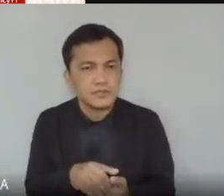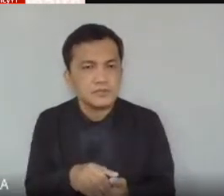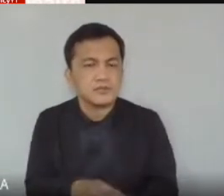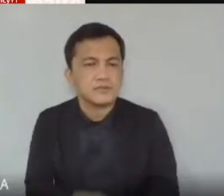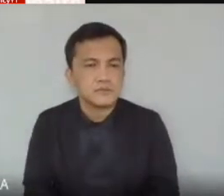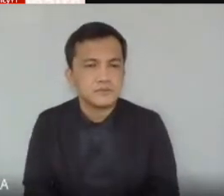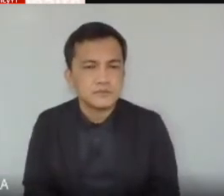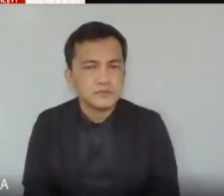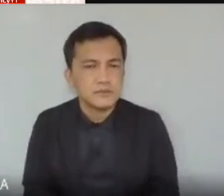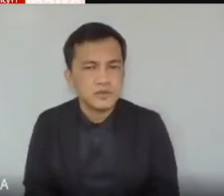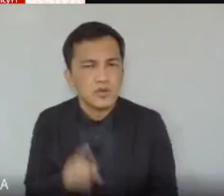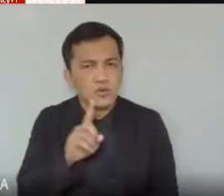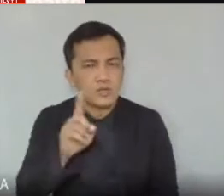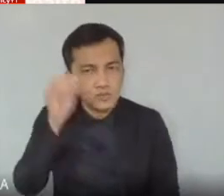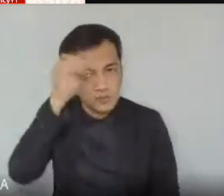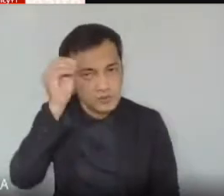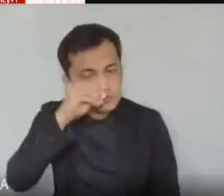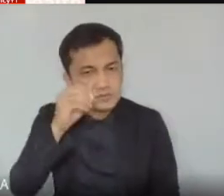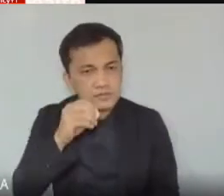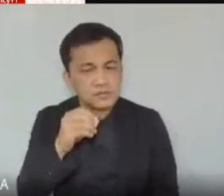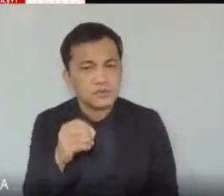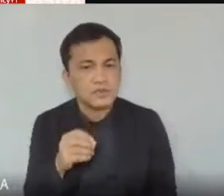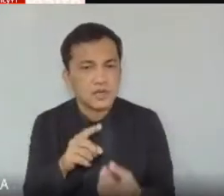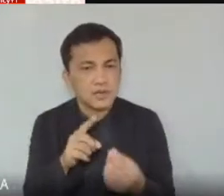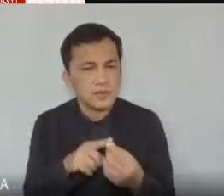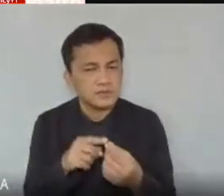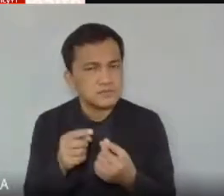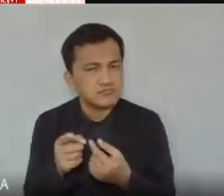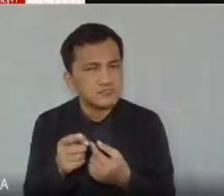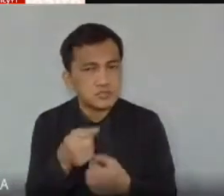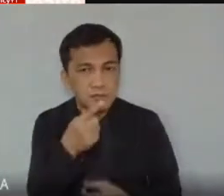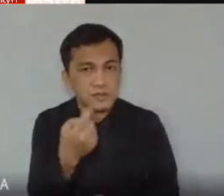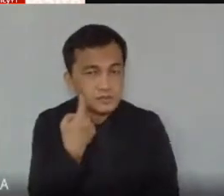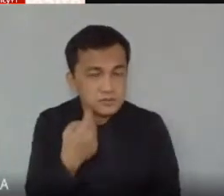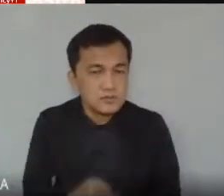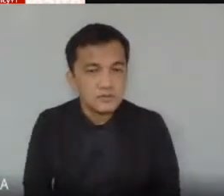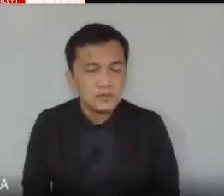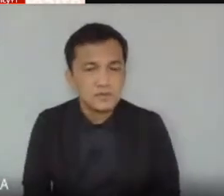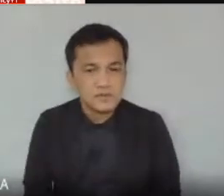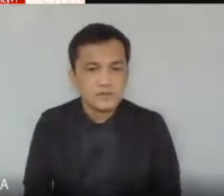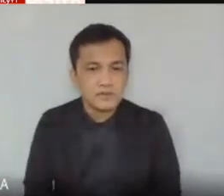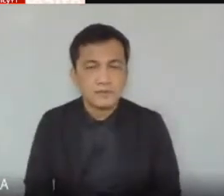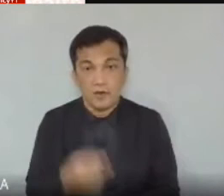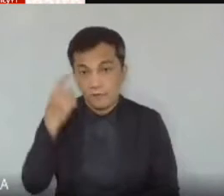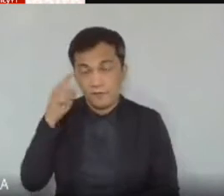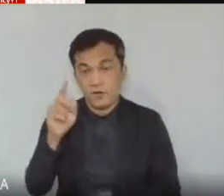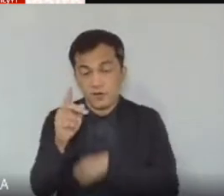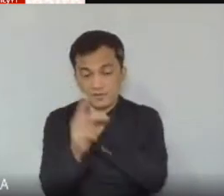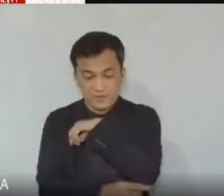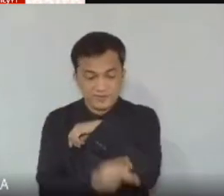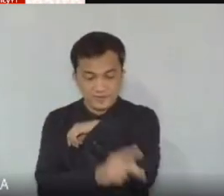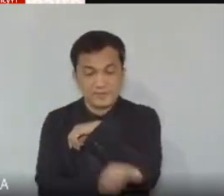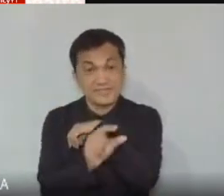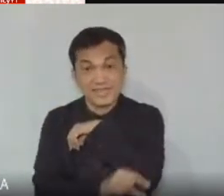ma'am. Okay po. For Quezon province po kasi, yes, we can utilize our barangay health stations since